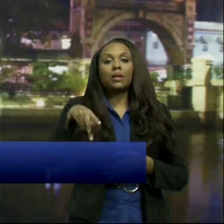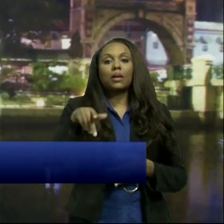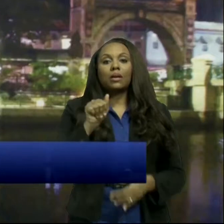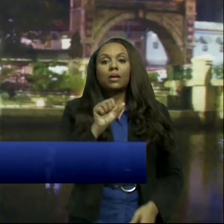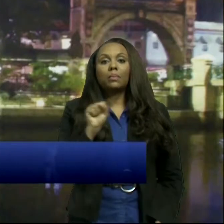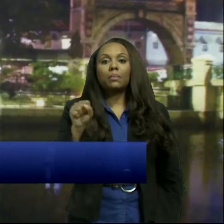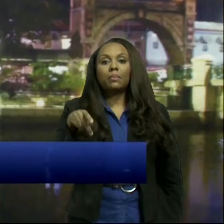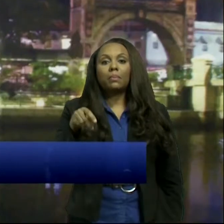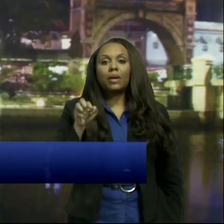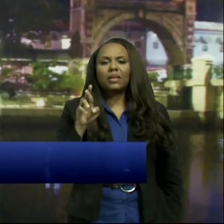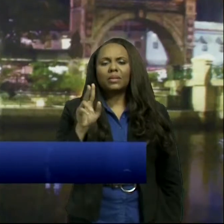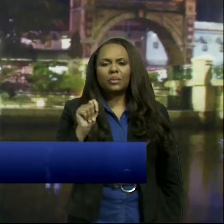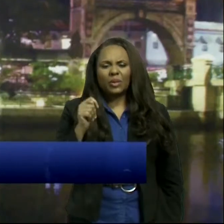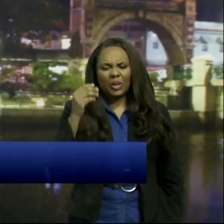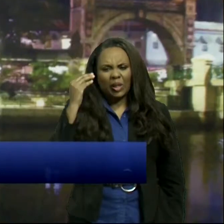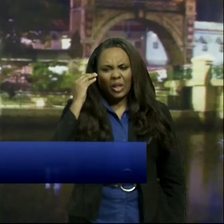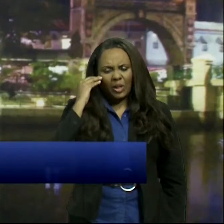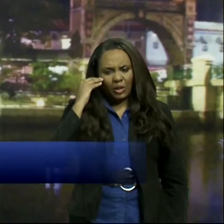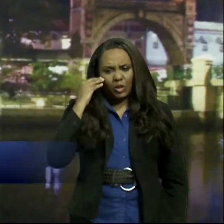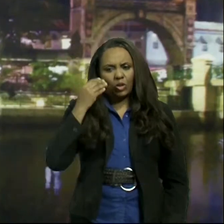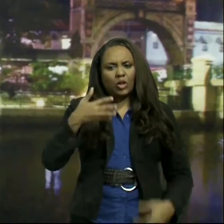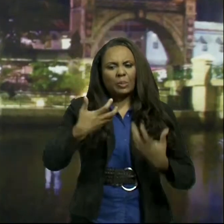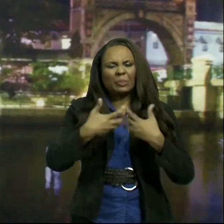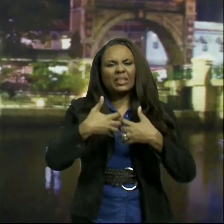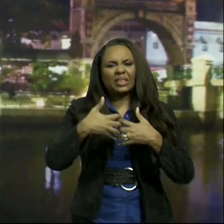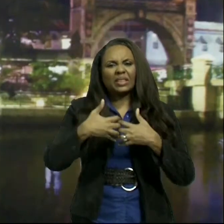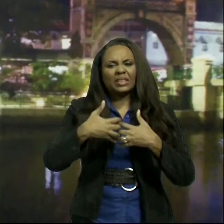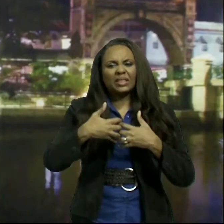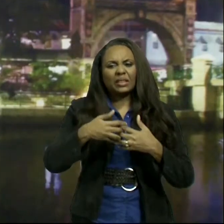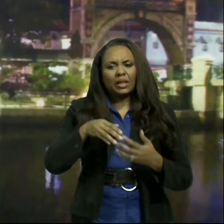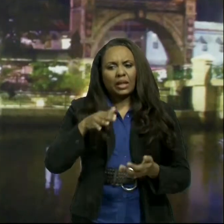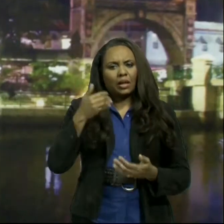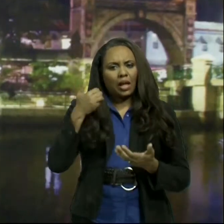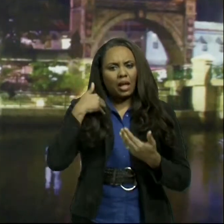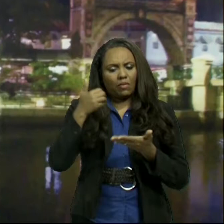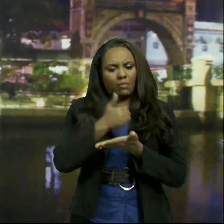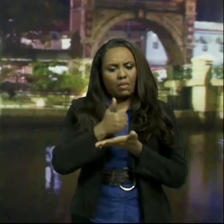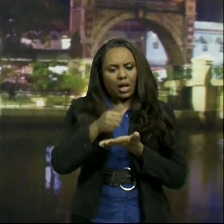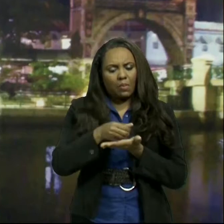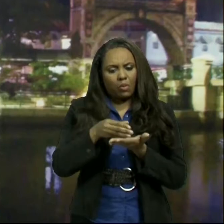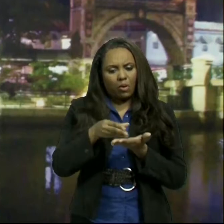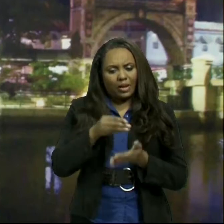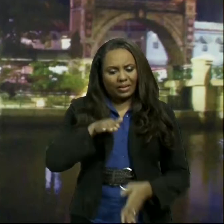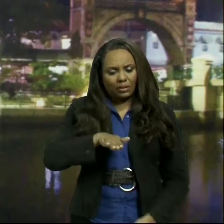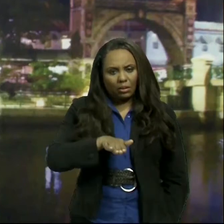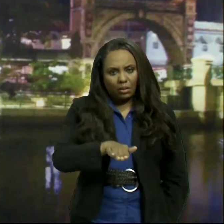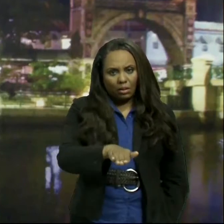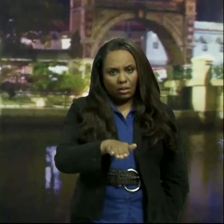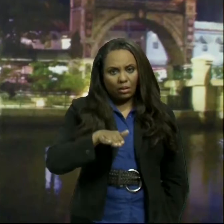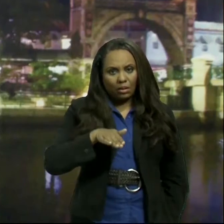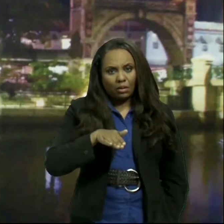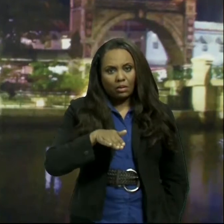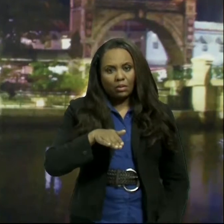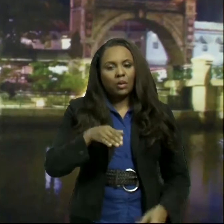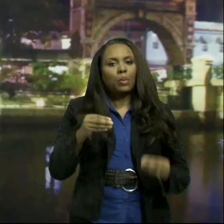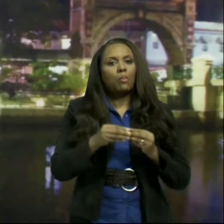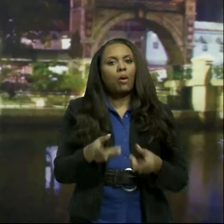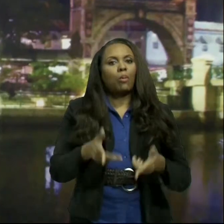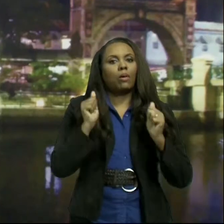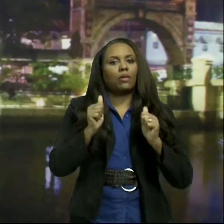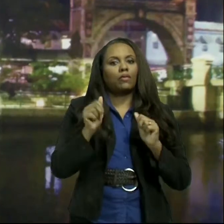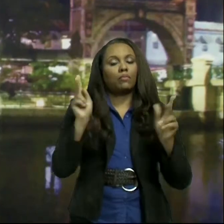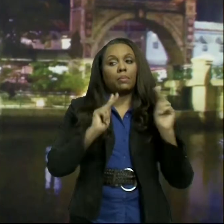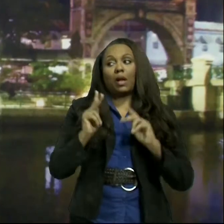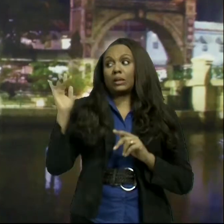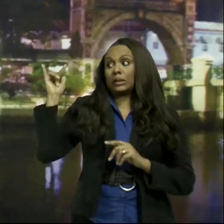new passport-readable kiosks to be placed at the Grantley Adams International Airport will significantly speed up the time it will take for people